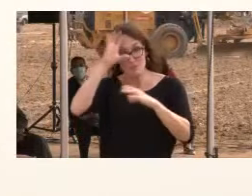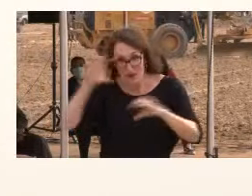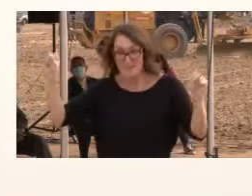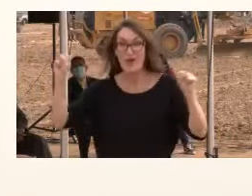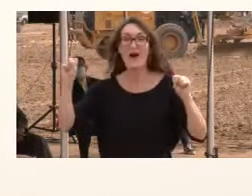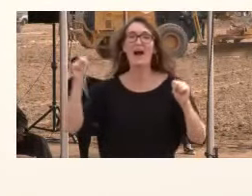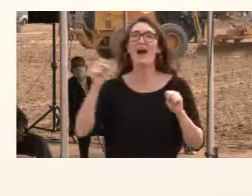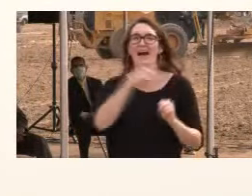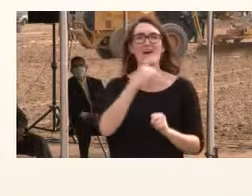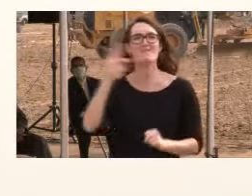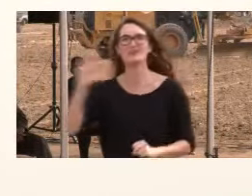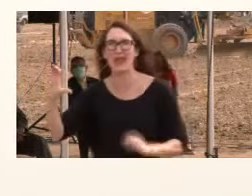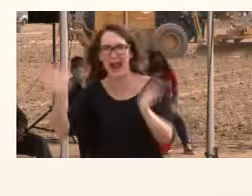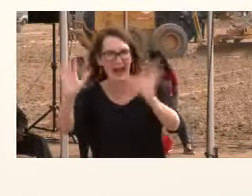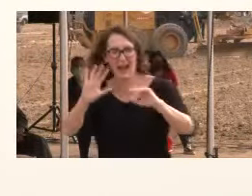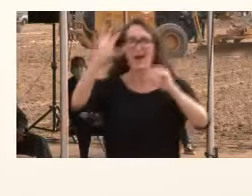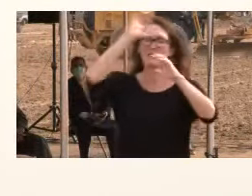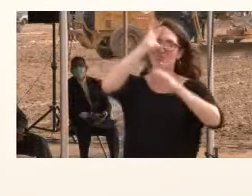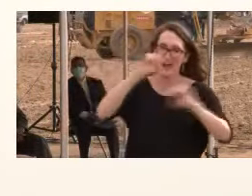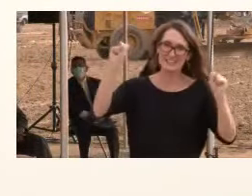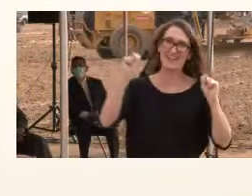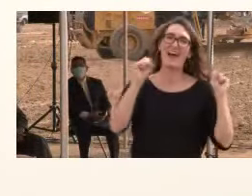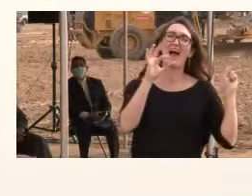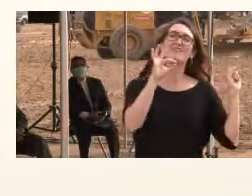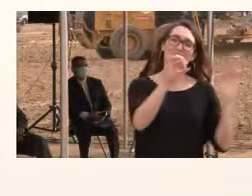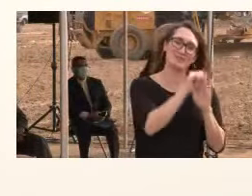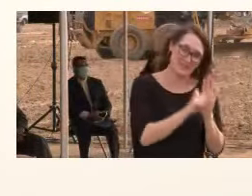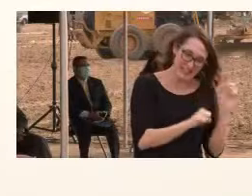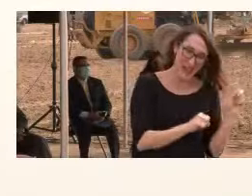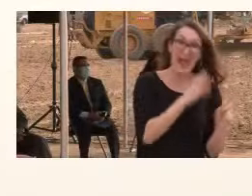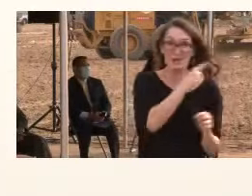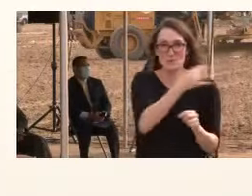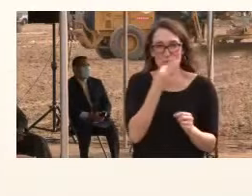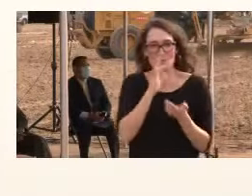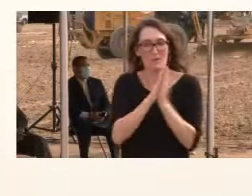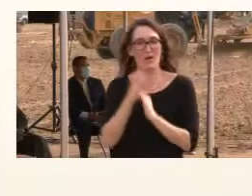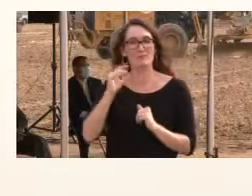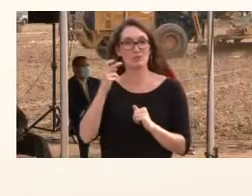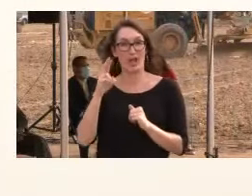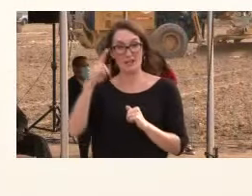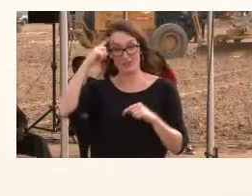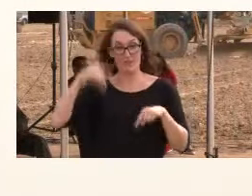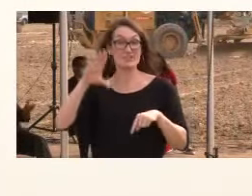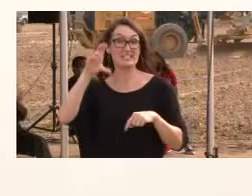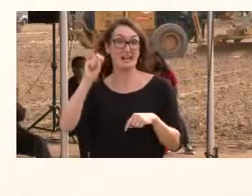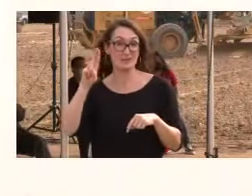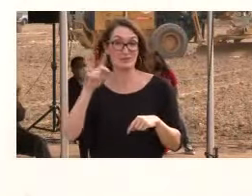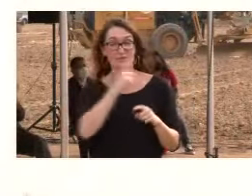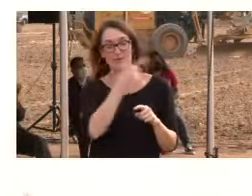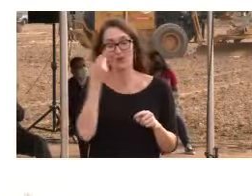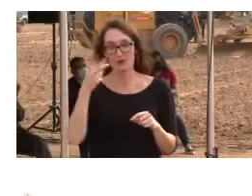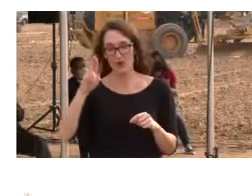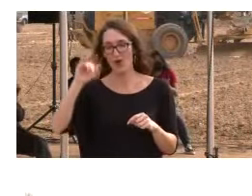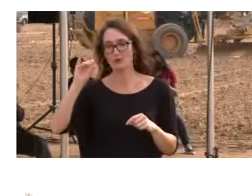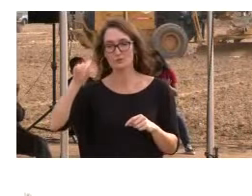president of Fresno State, soon to be chancellor of California State University's Dr. Joseph Castro.